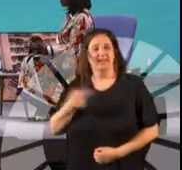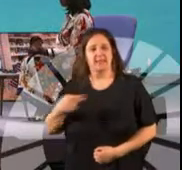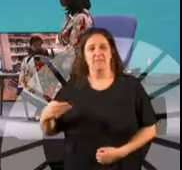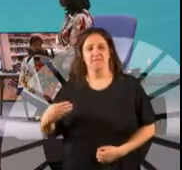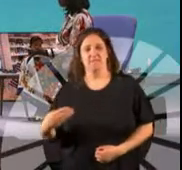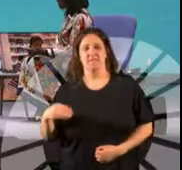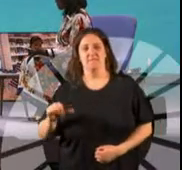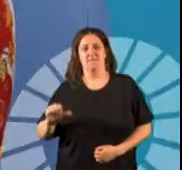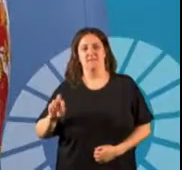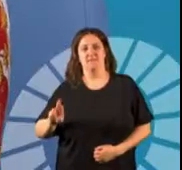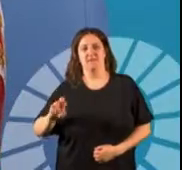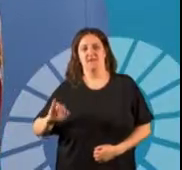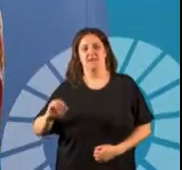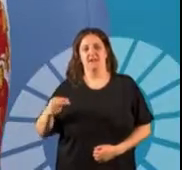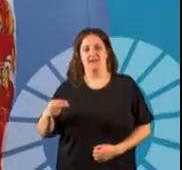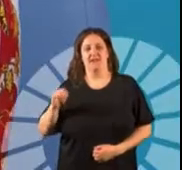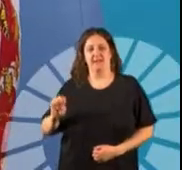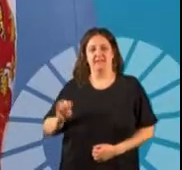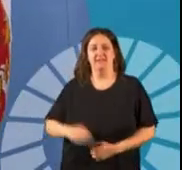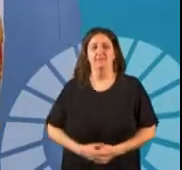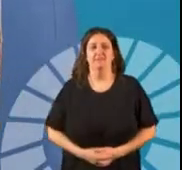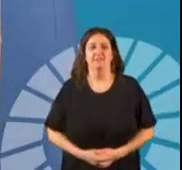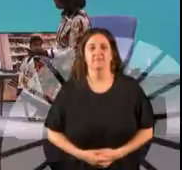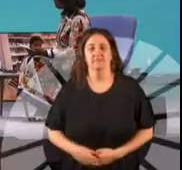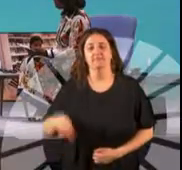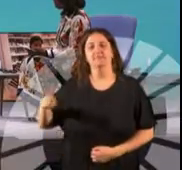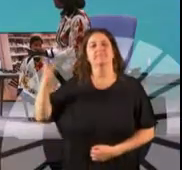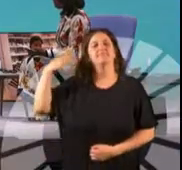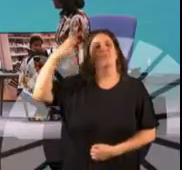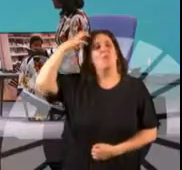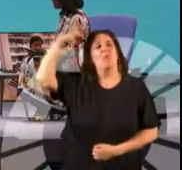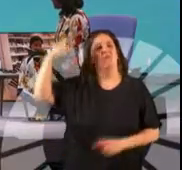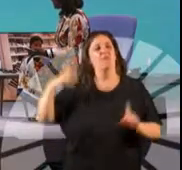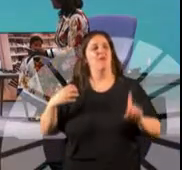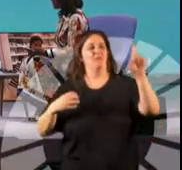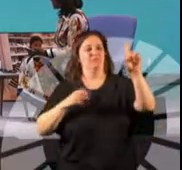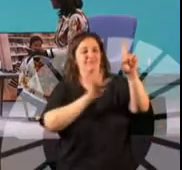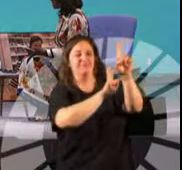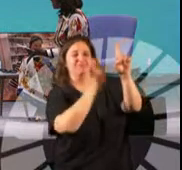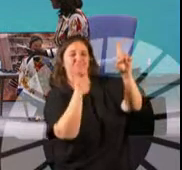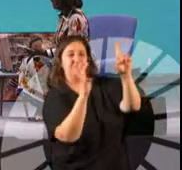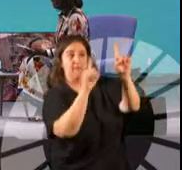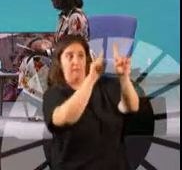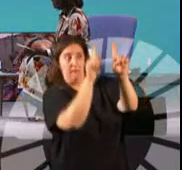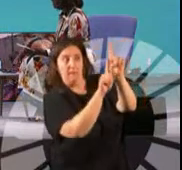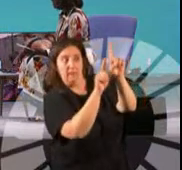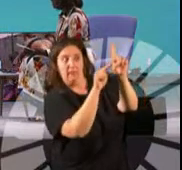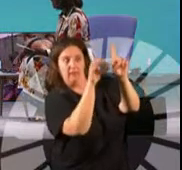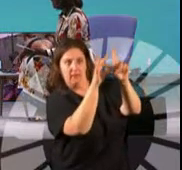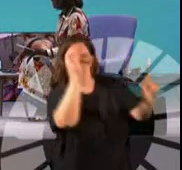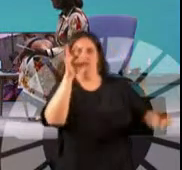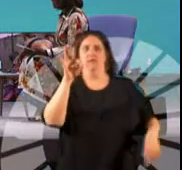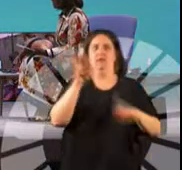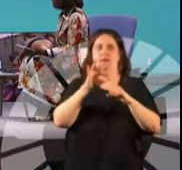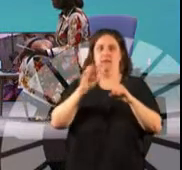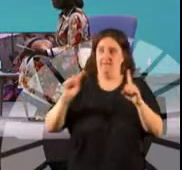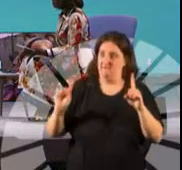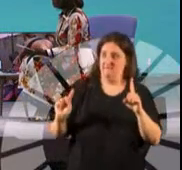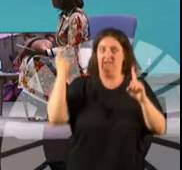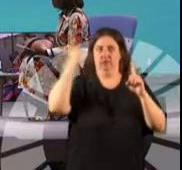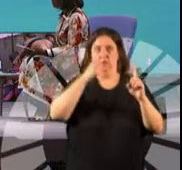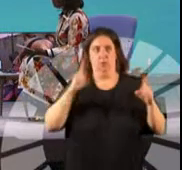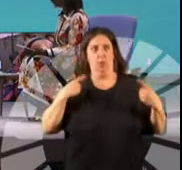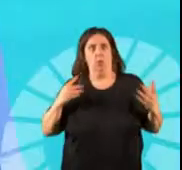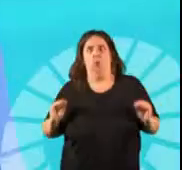the Republic of Finland. Well, thank you so much. And first, let me start by thanking you, President